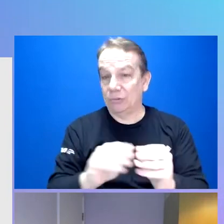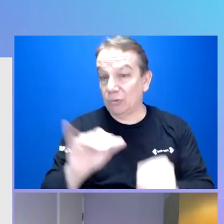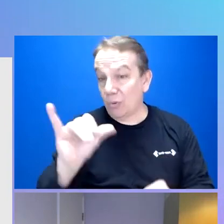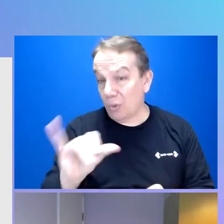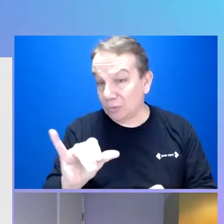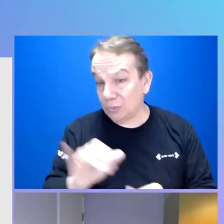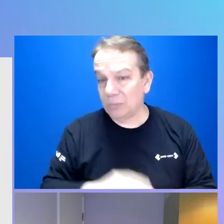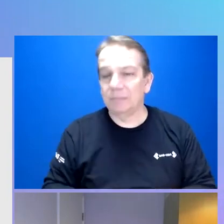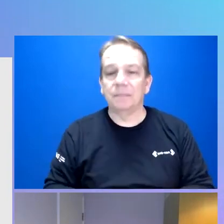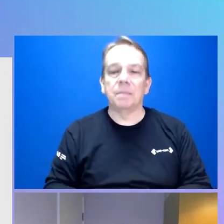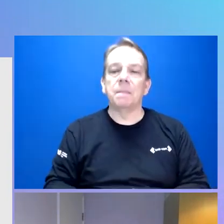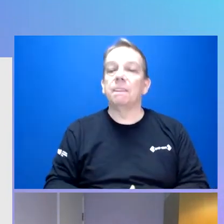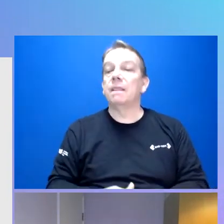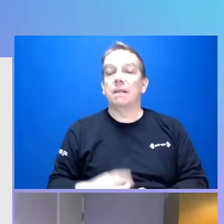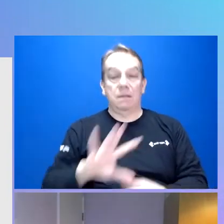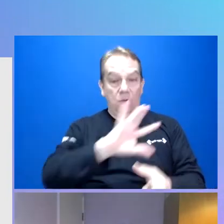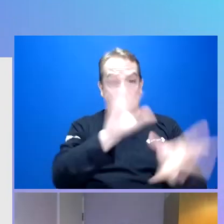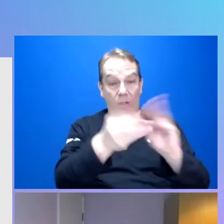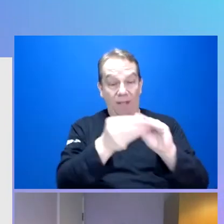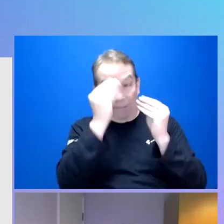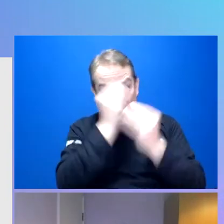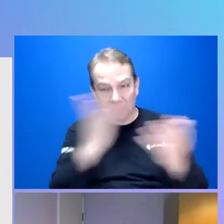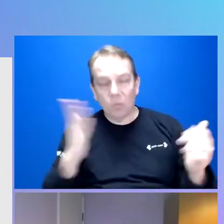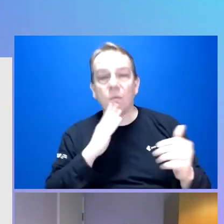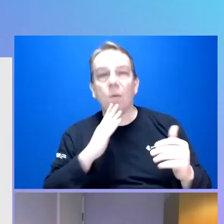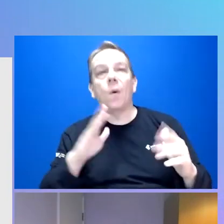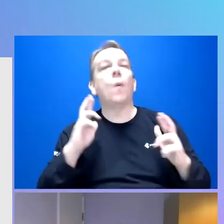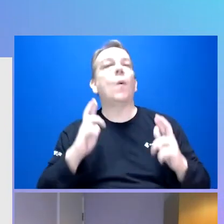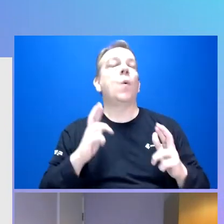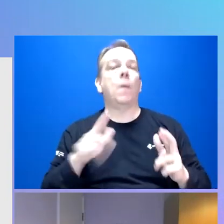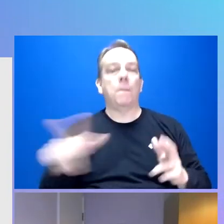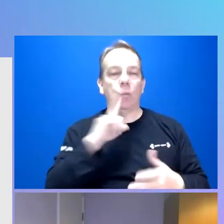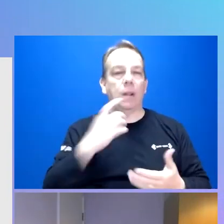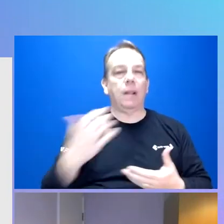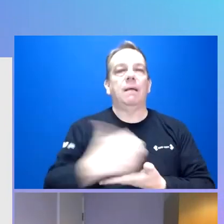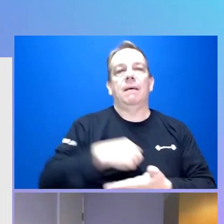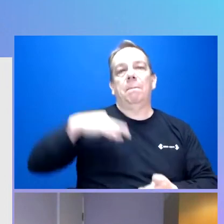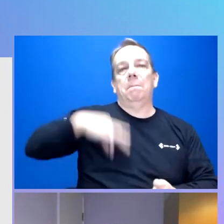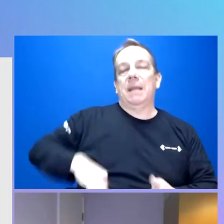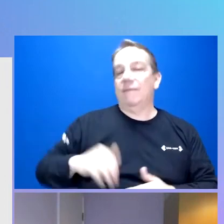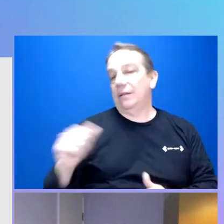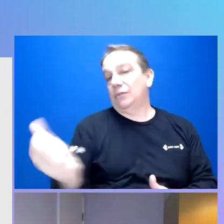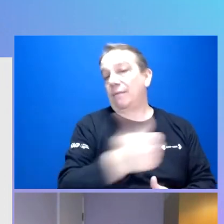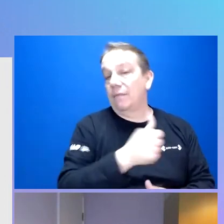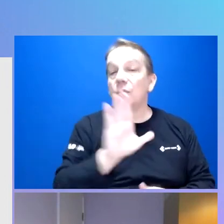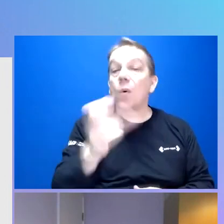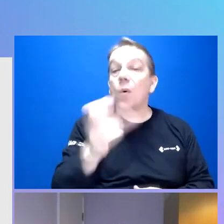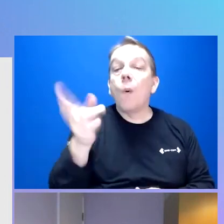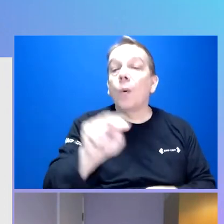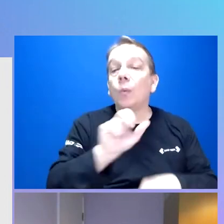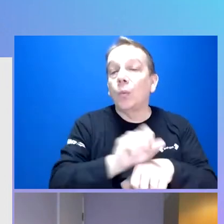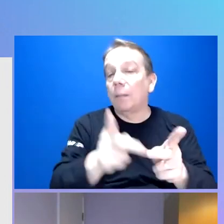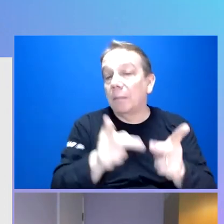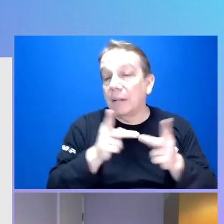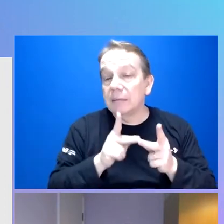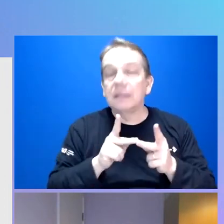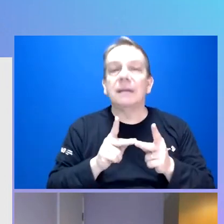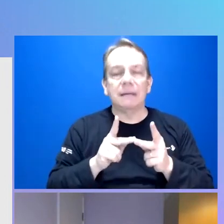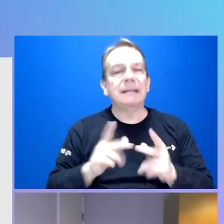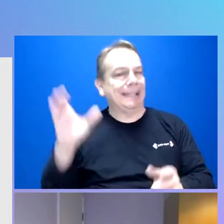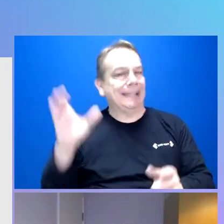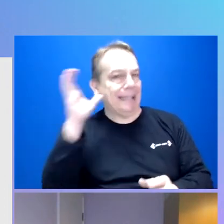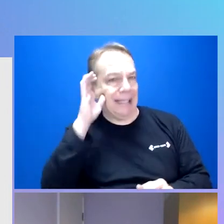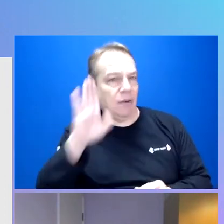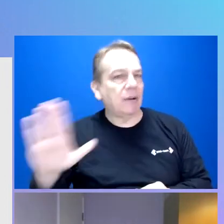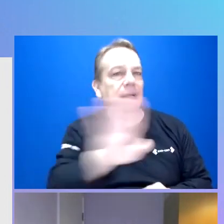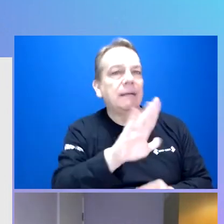All of this in the hope that you can take something away from this talk and apply it to your own workplaces, capturing disabled voices and